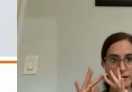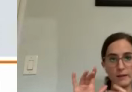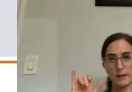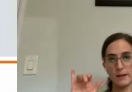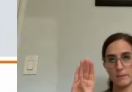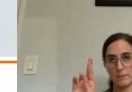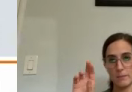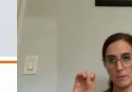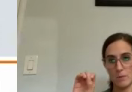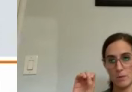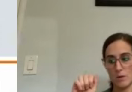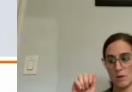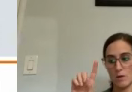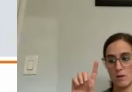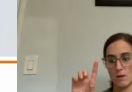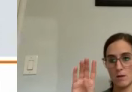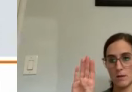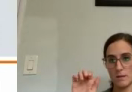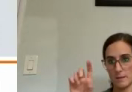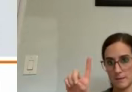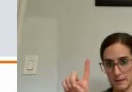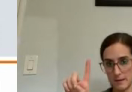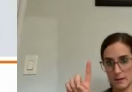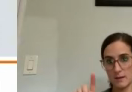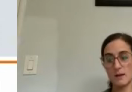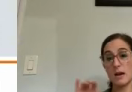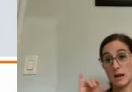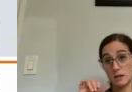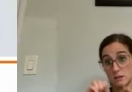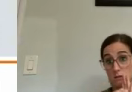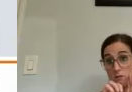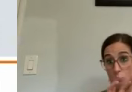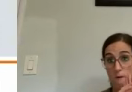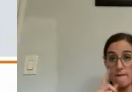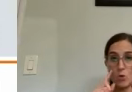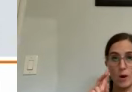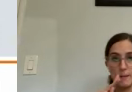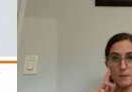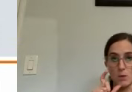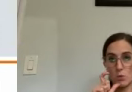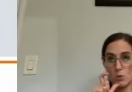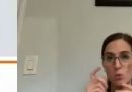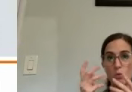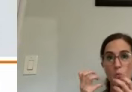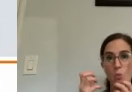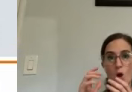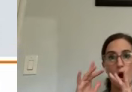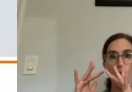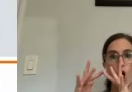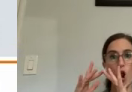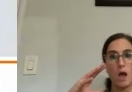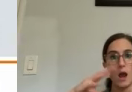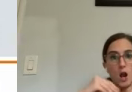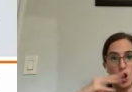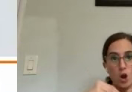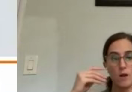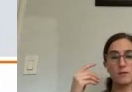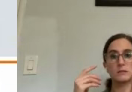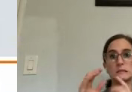equipment and software for folks who may be tapping into online learning, especially through mobile phones,